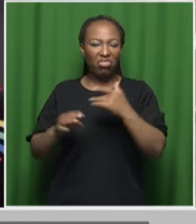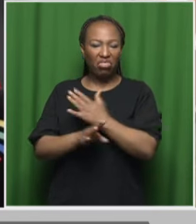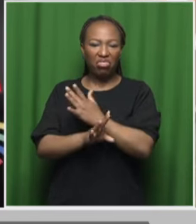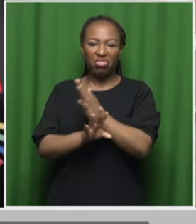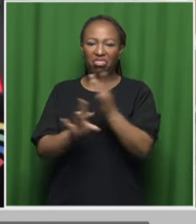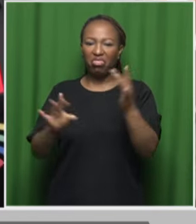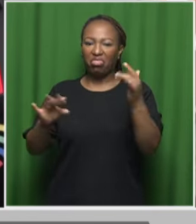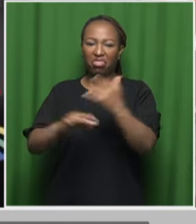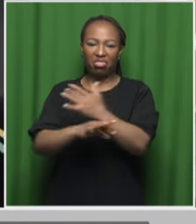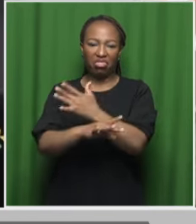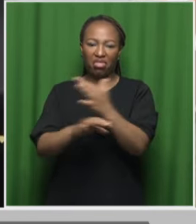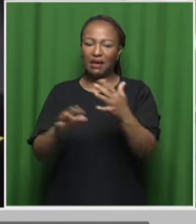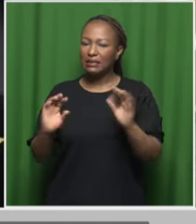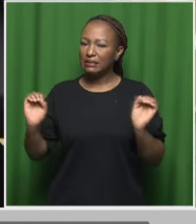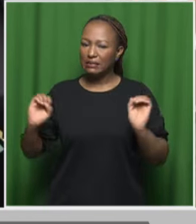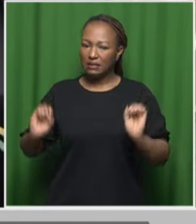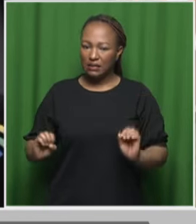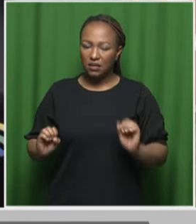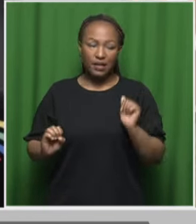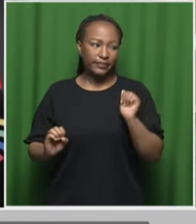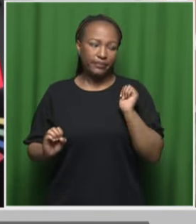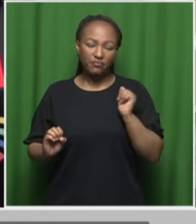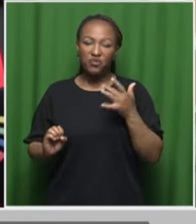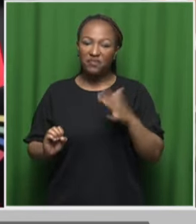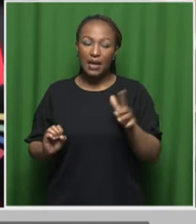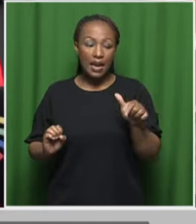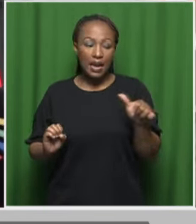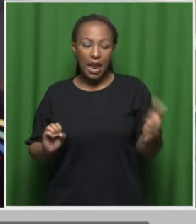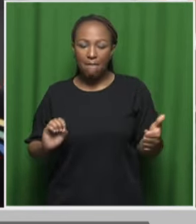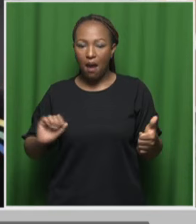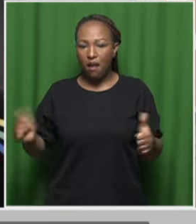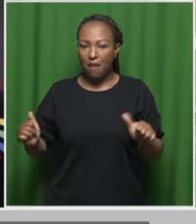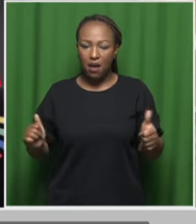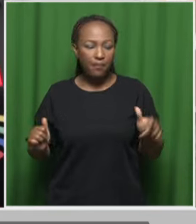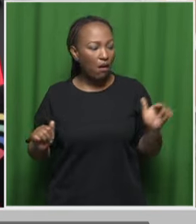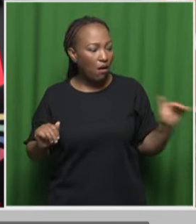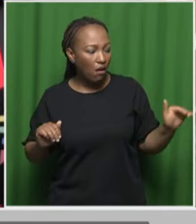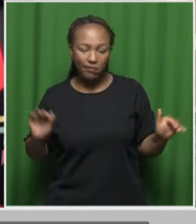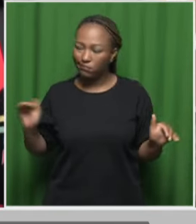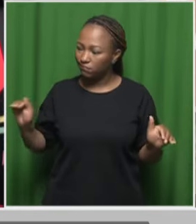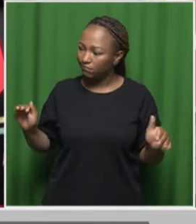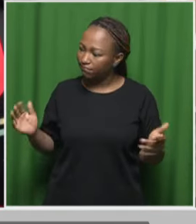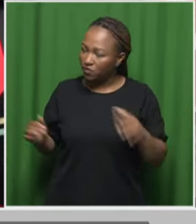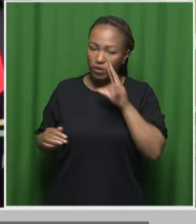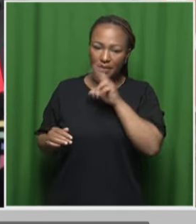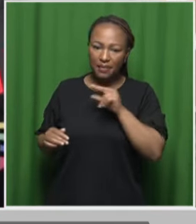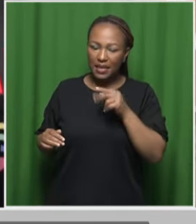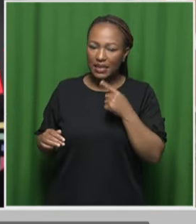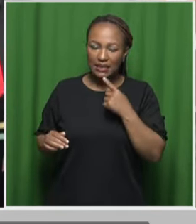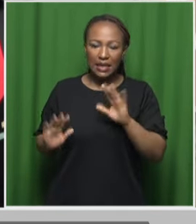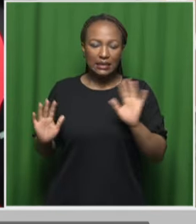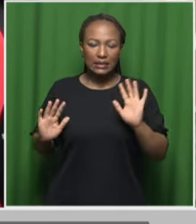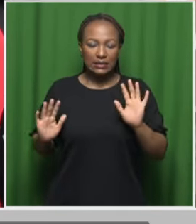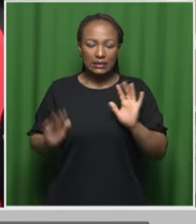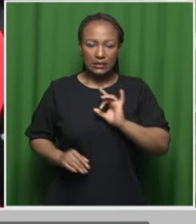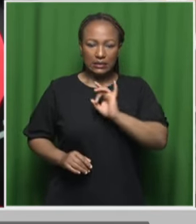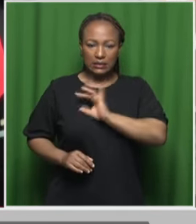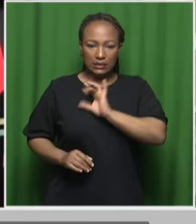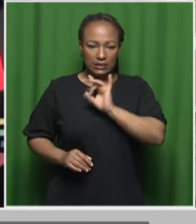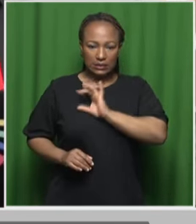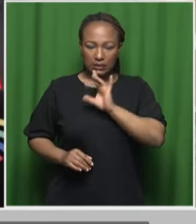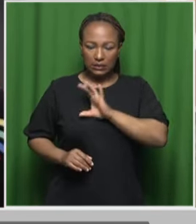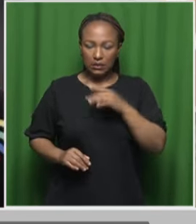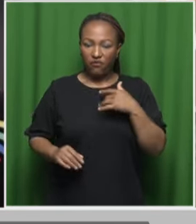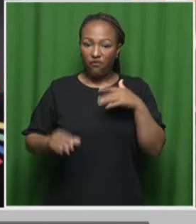because yesterday we just spoke to some of the neighbors. They were saying that they are even afraid to come out because